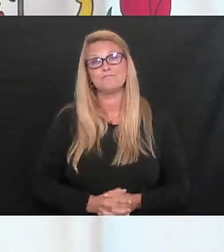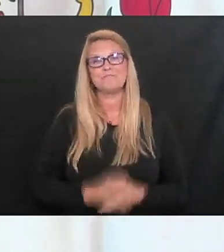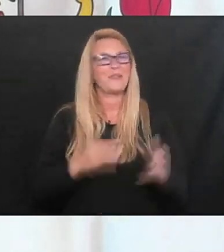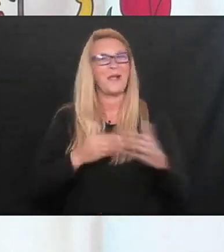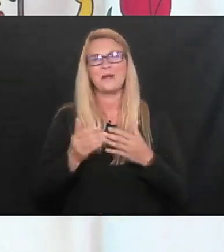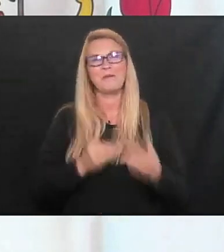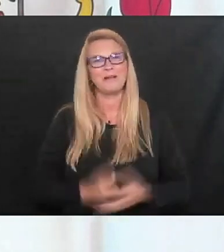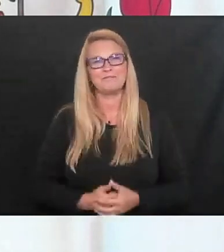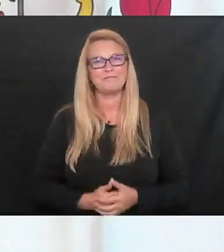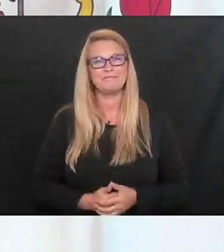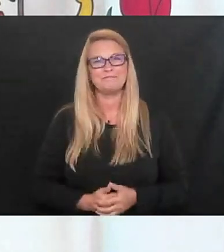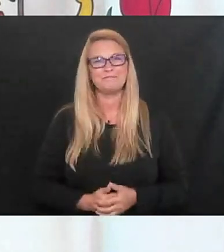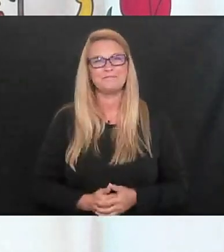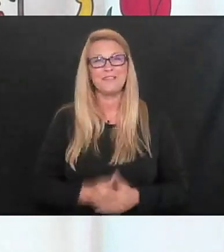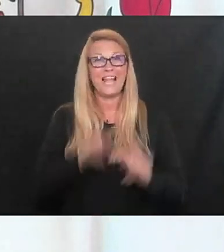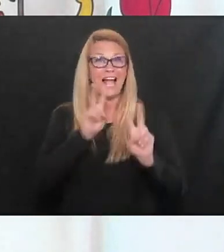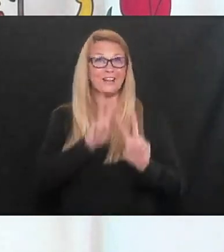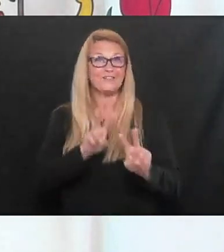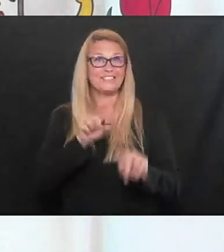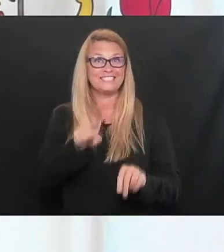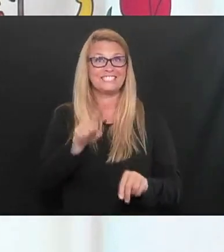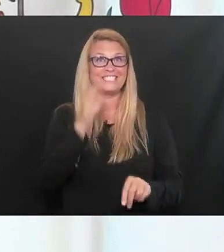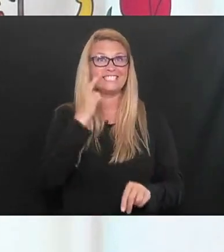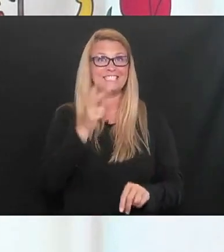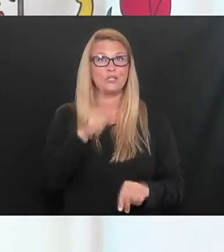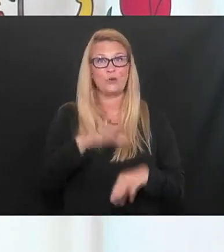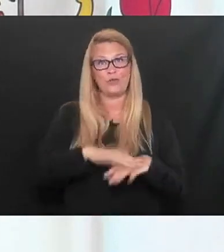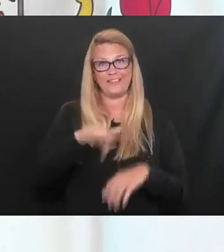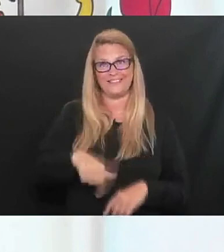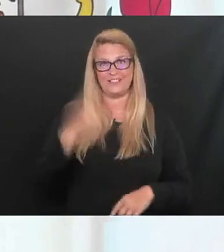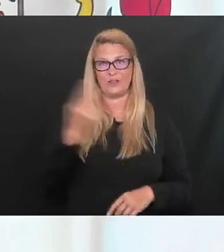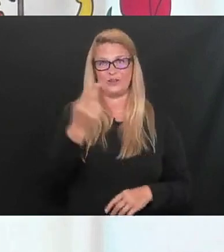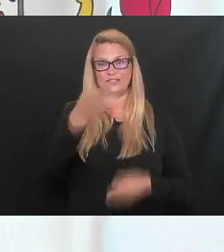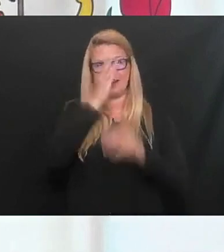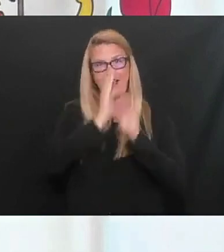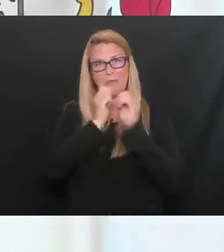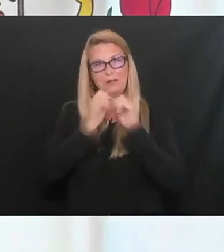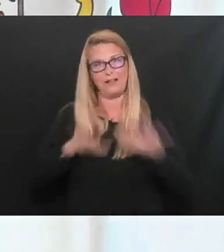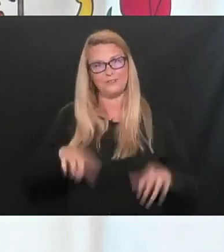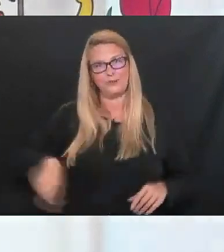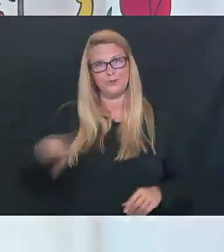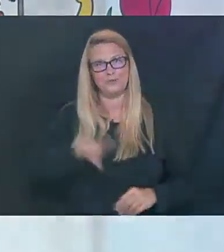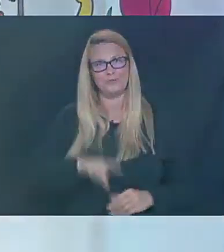anyway, I look forward to seeing you on Thursday, and God bless each and every one of you.